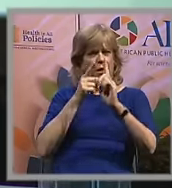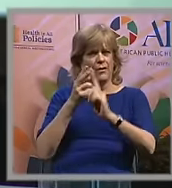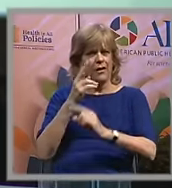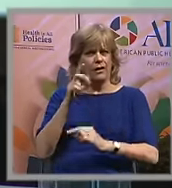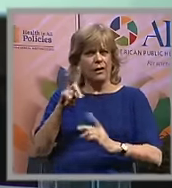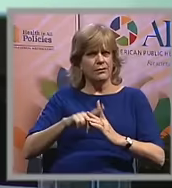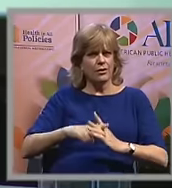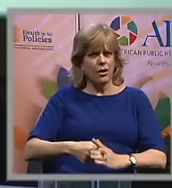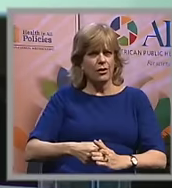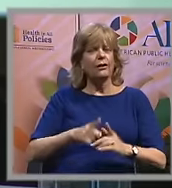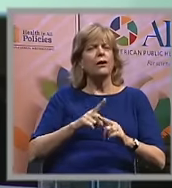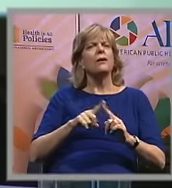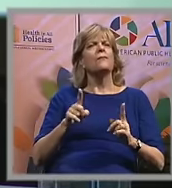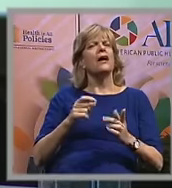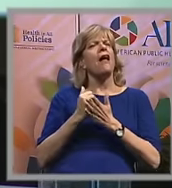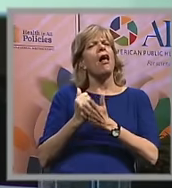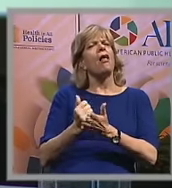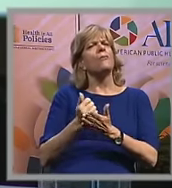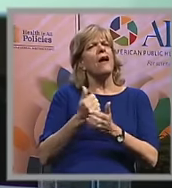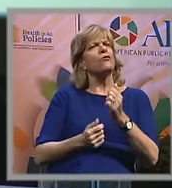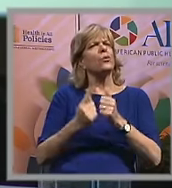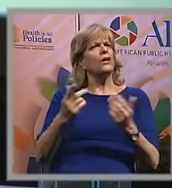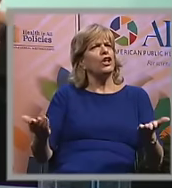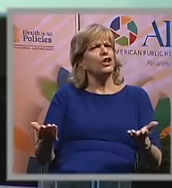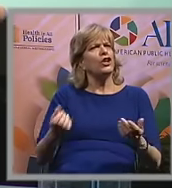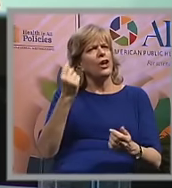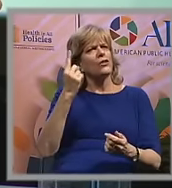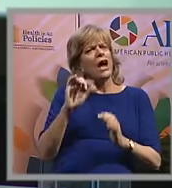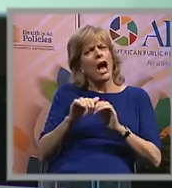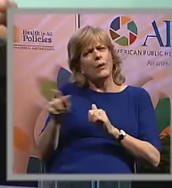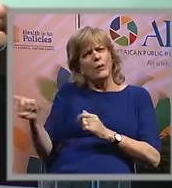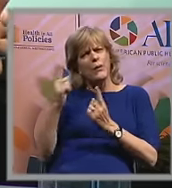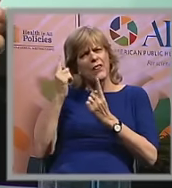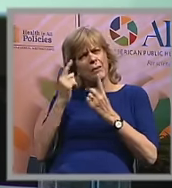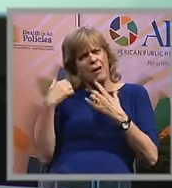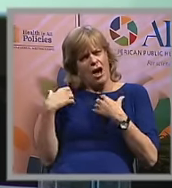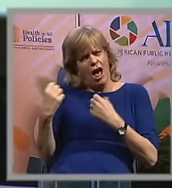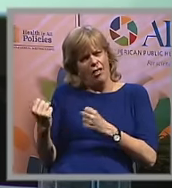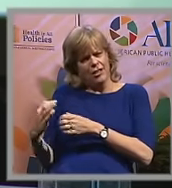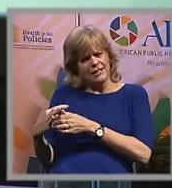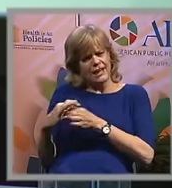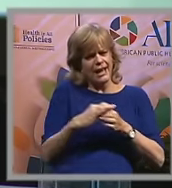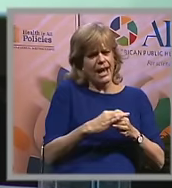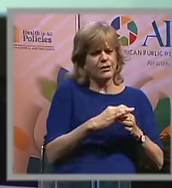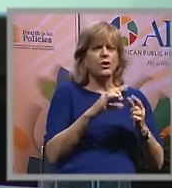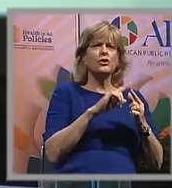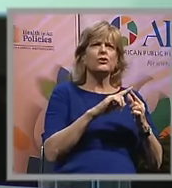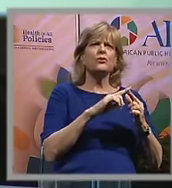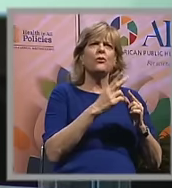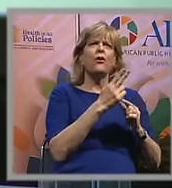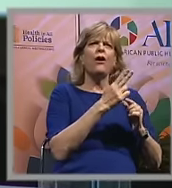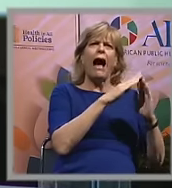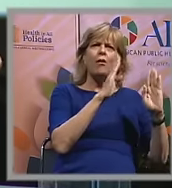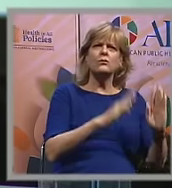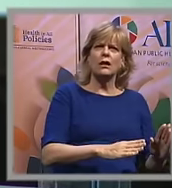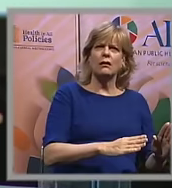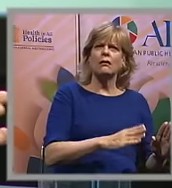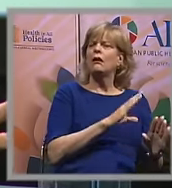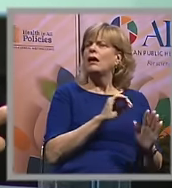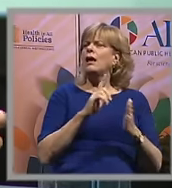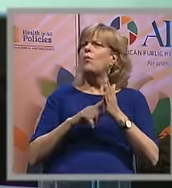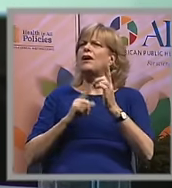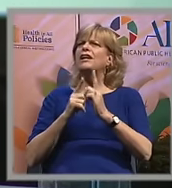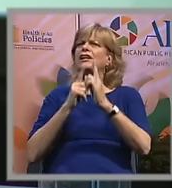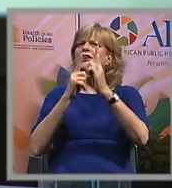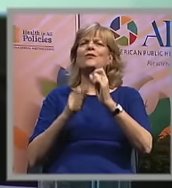rolling out, but help everyone here understand how you think about health as it connects to housing, and help us understand what initiatives you're